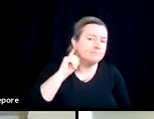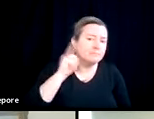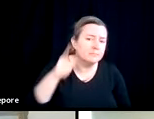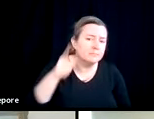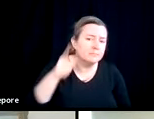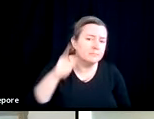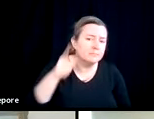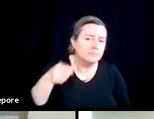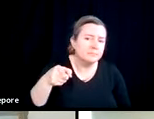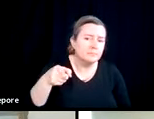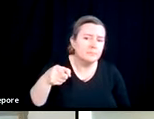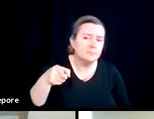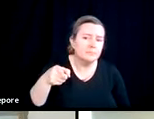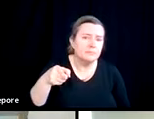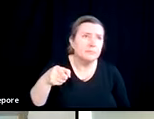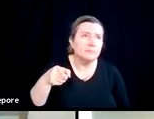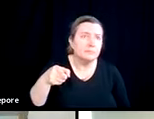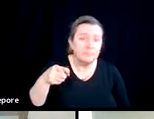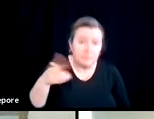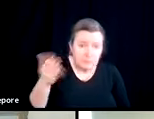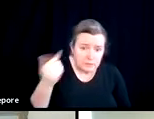Elise, can you hear me?